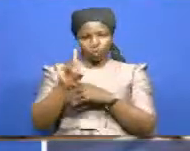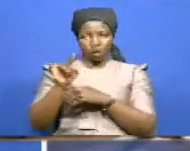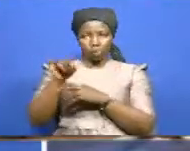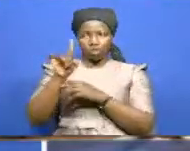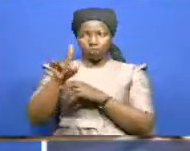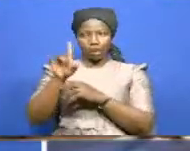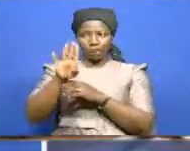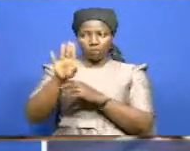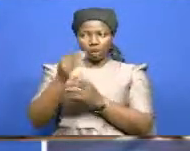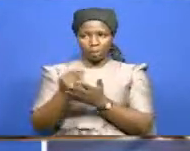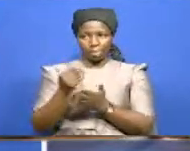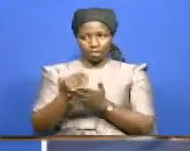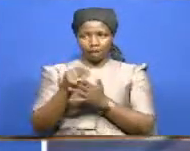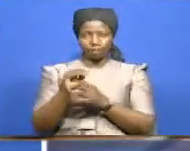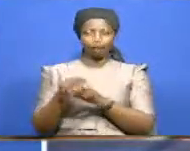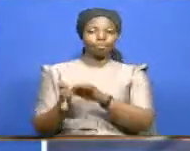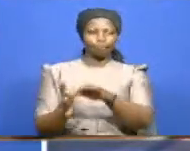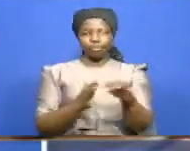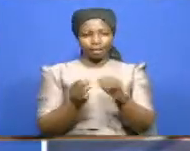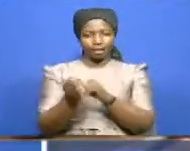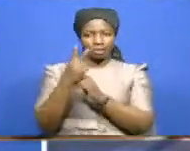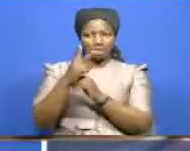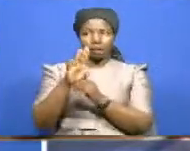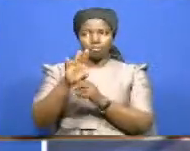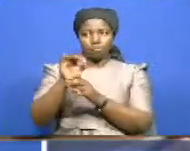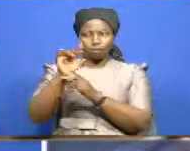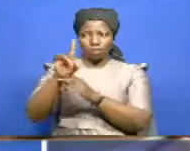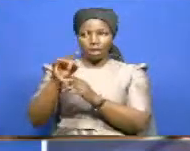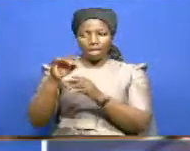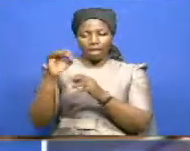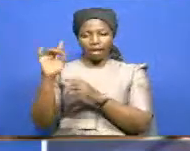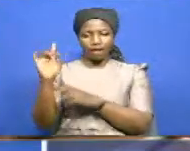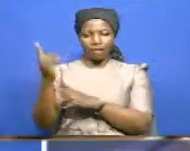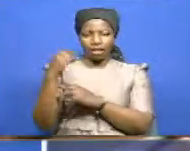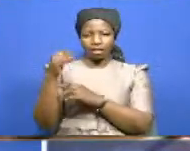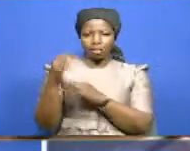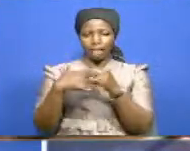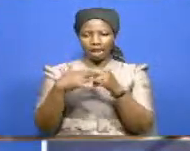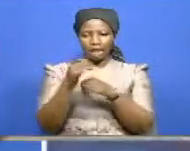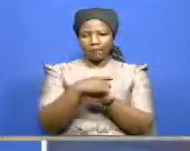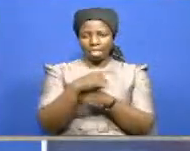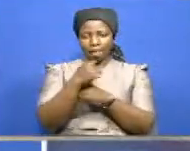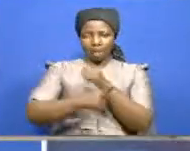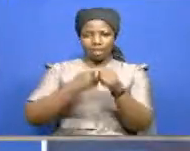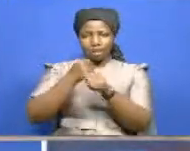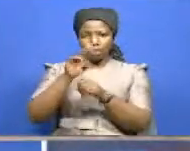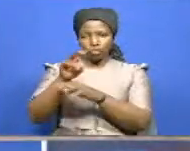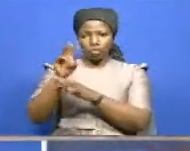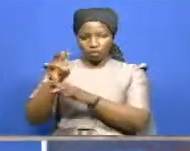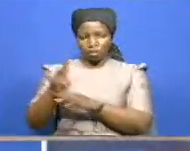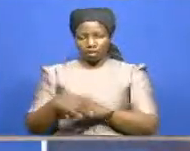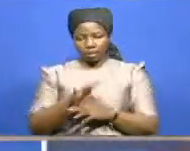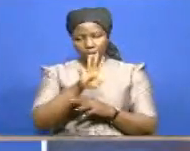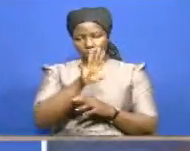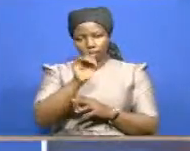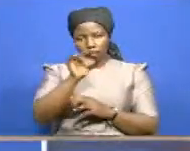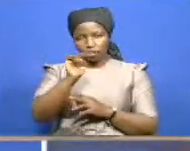In the secondary bond market, during the first 9 months of 2020, bond market turnover decreased